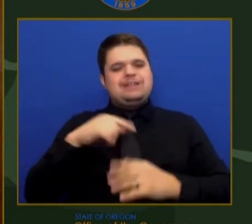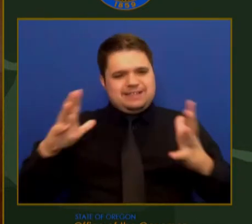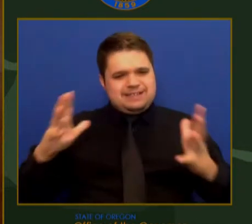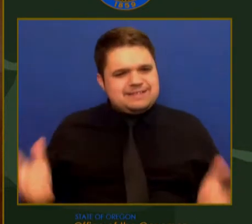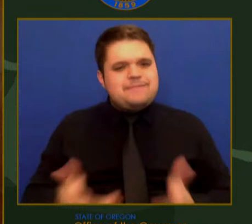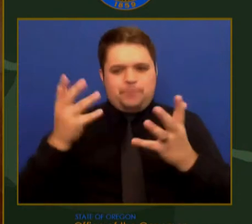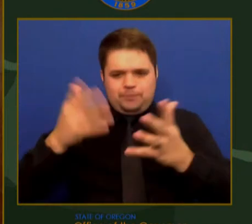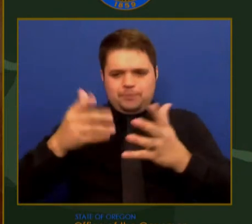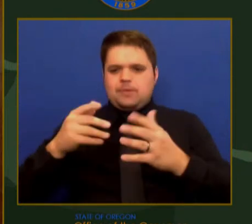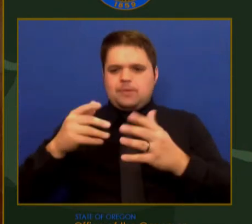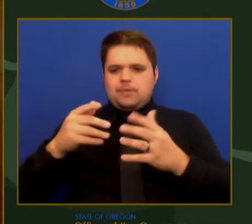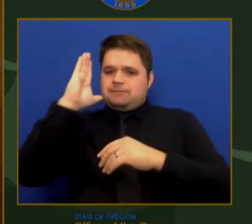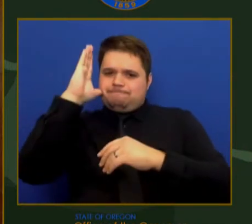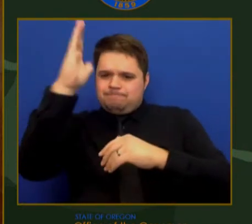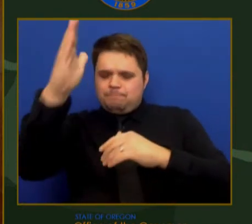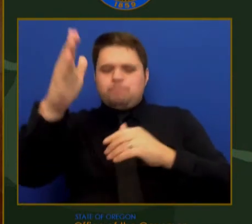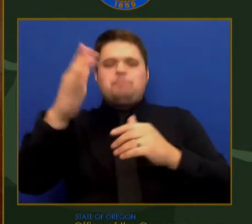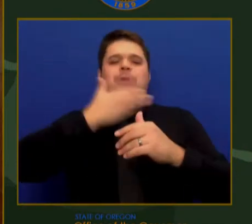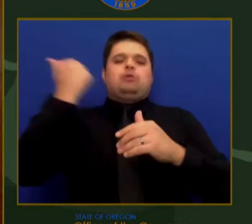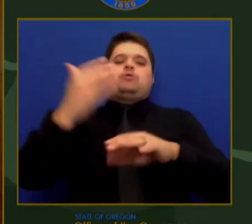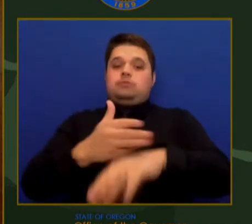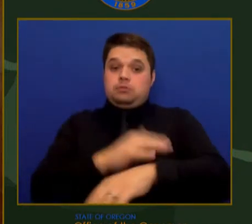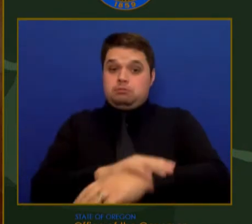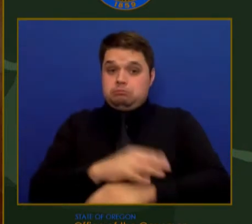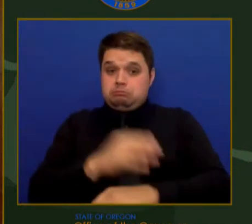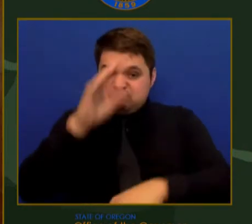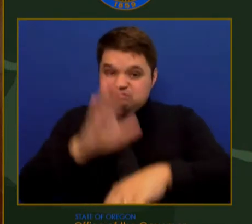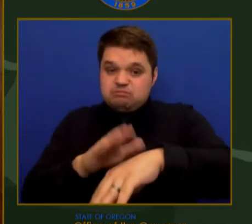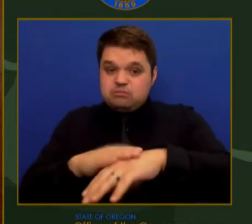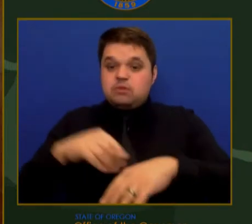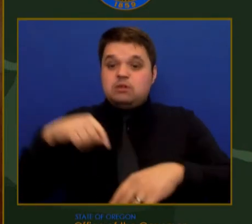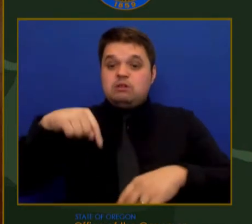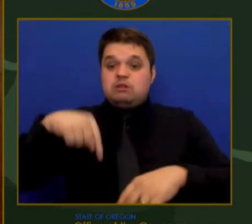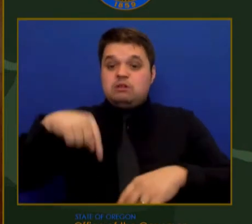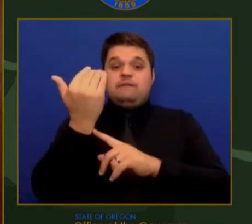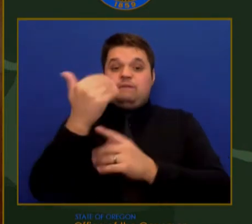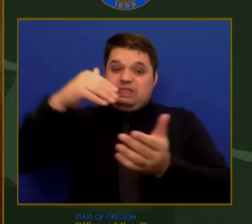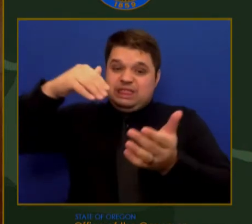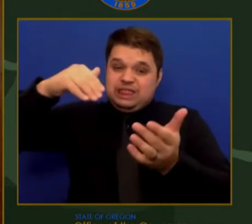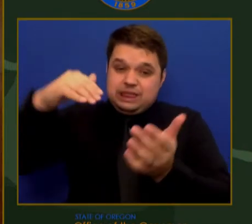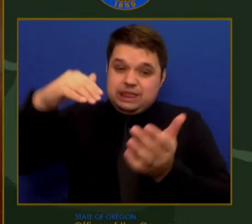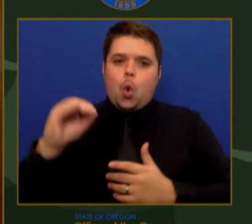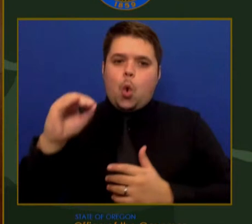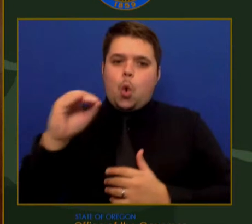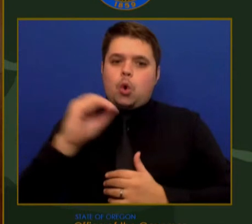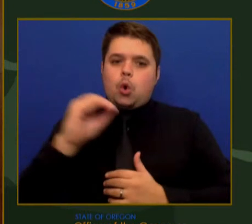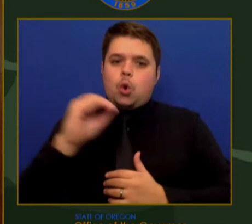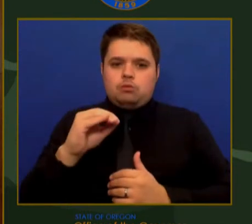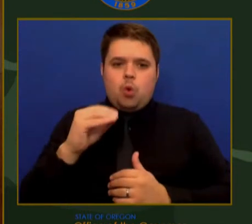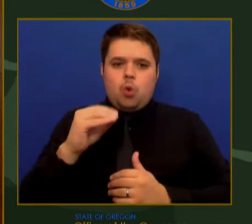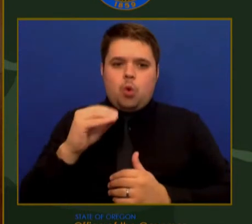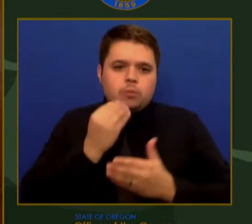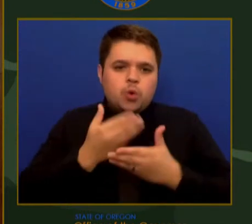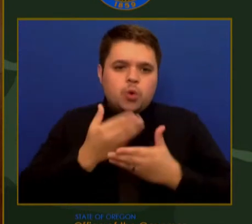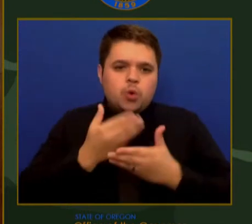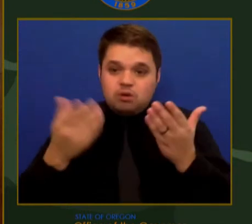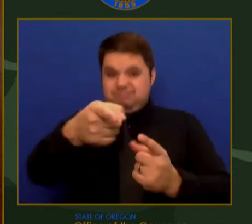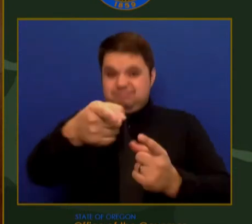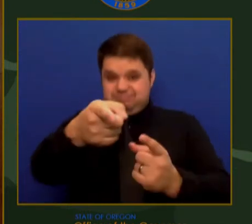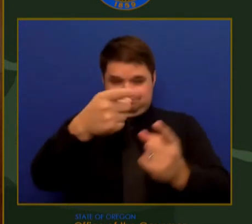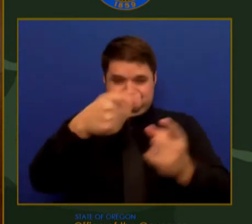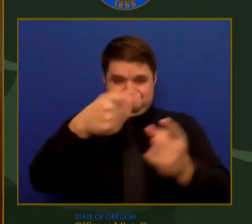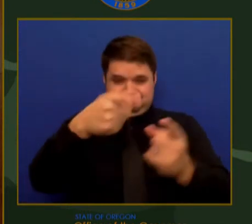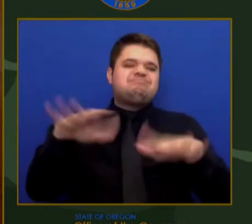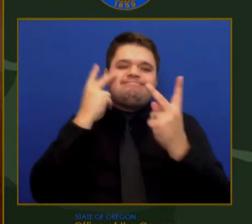people remain without a home in Oregon, and more than half of them are living unsheltered.